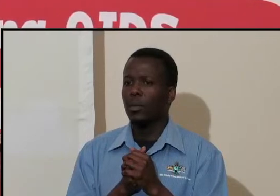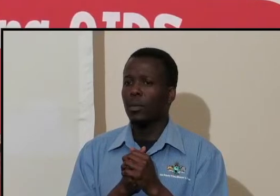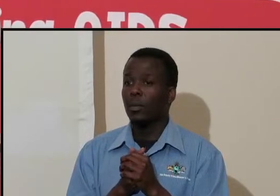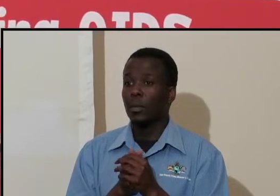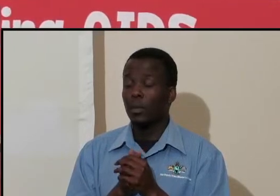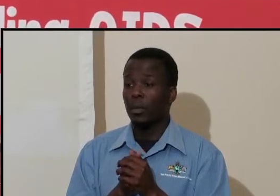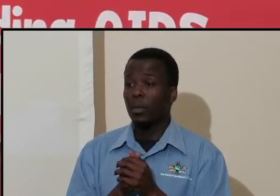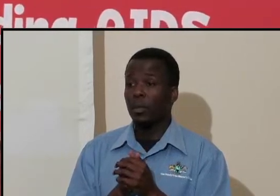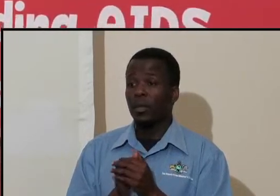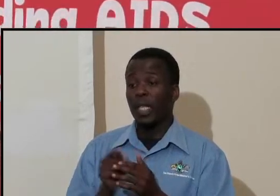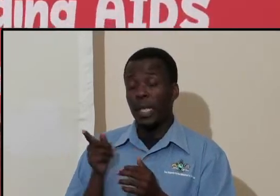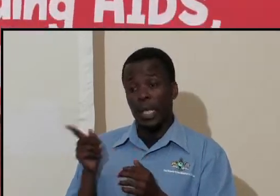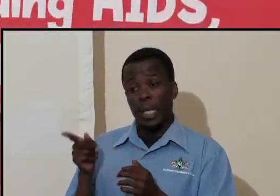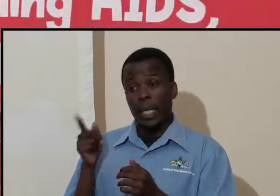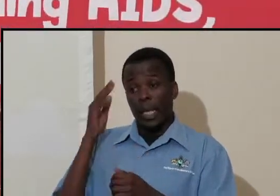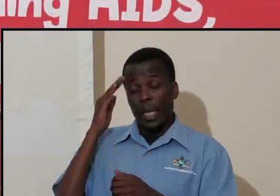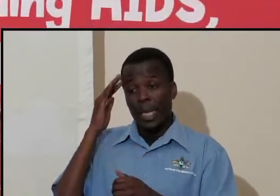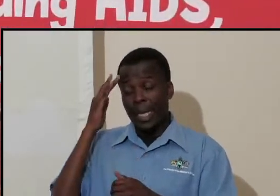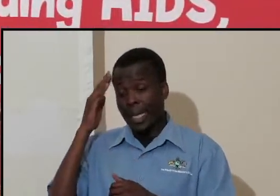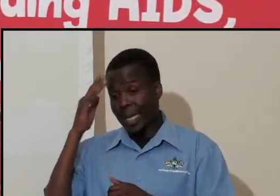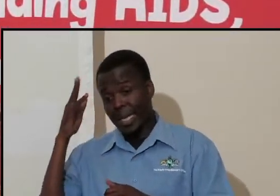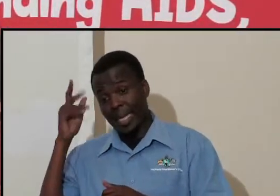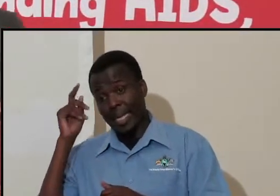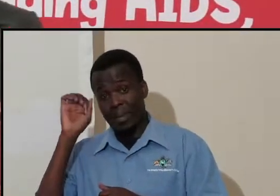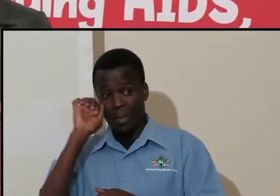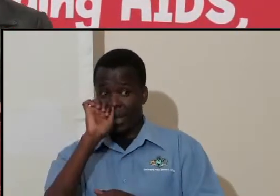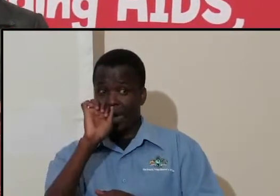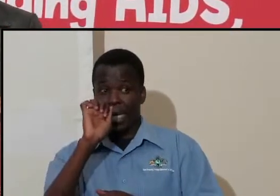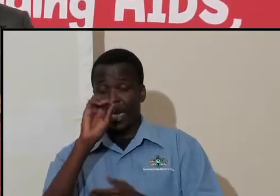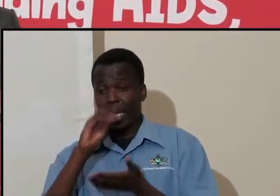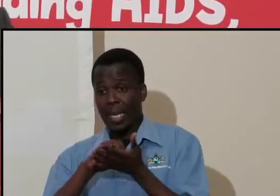The dream is encouraging. Who's joining the dream?